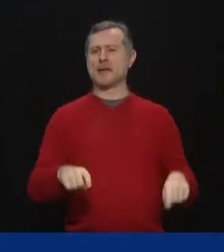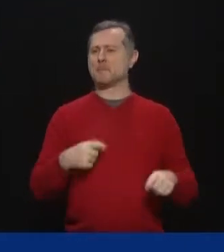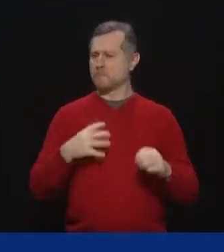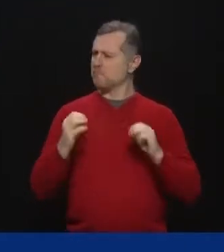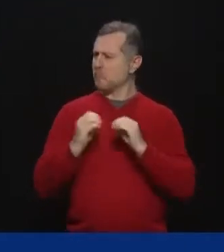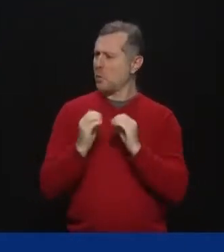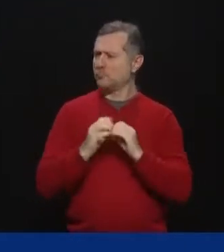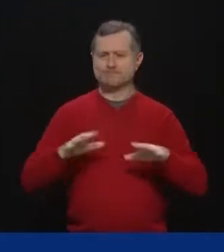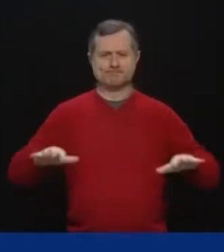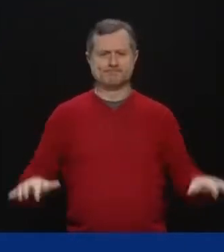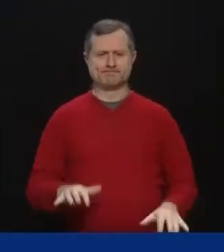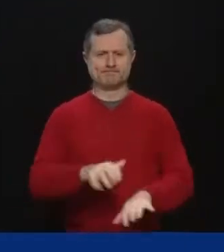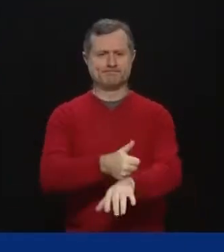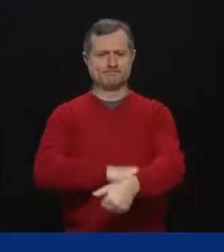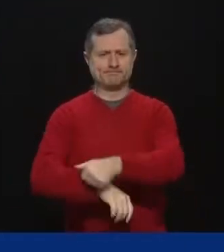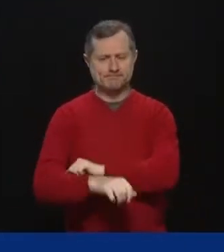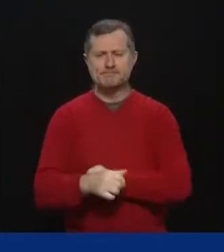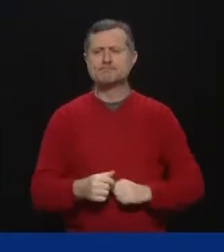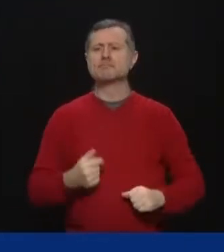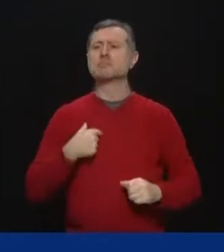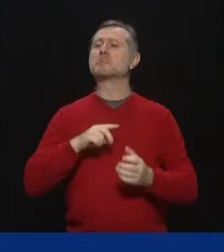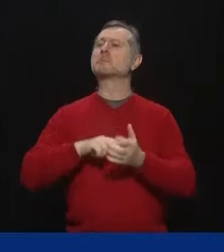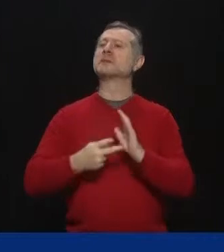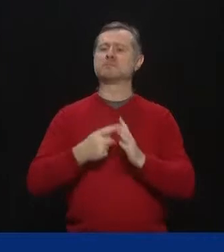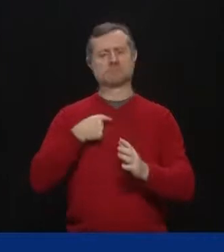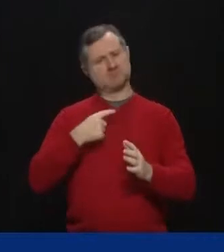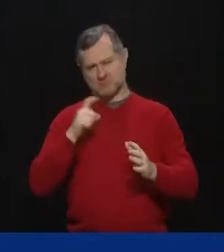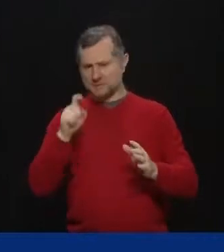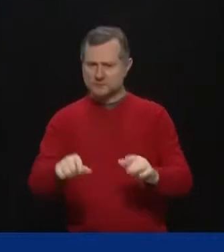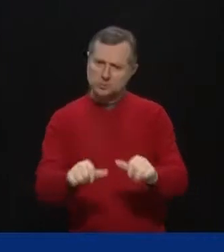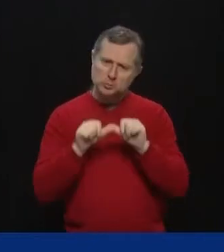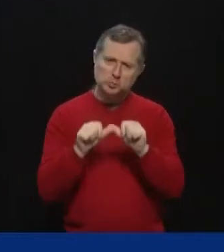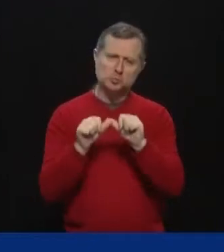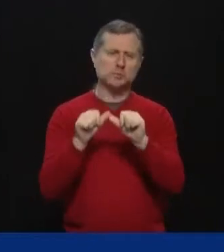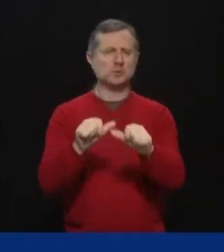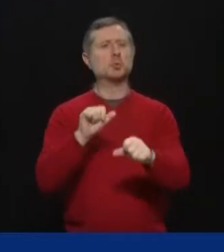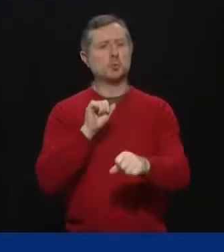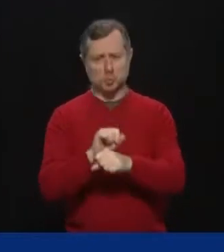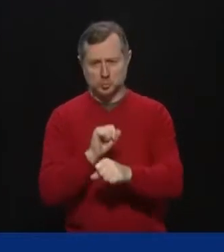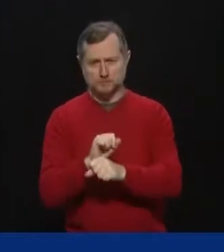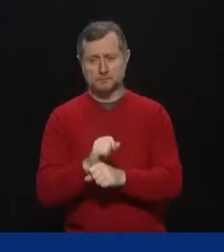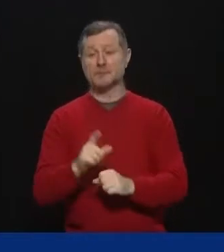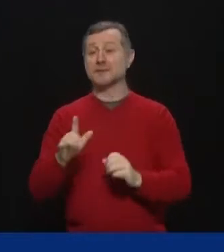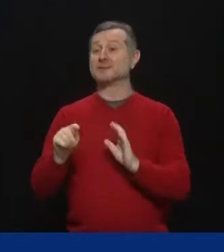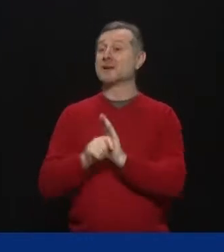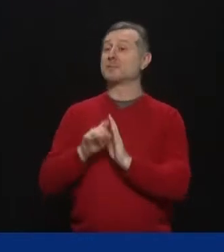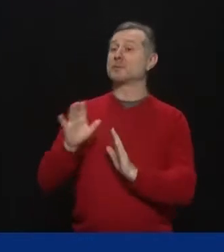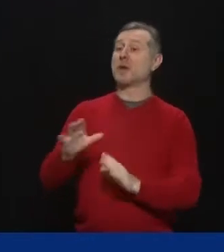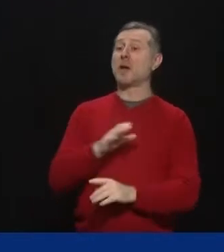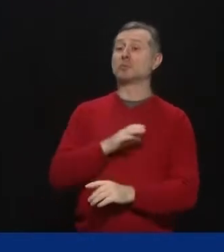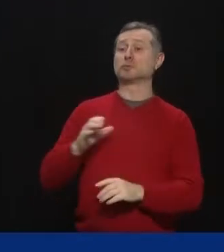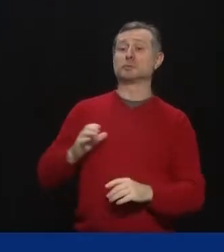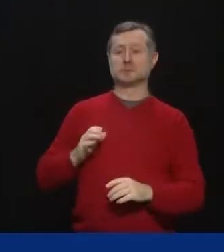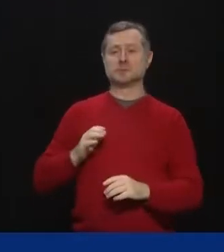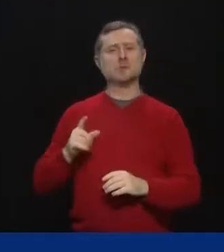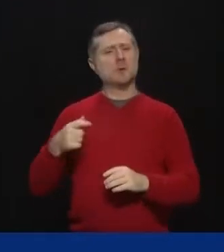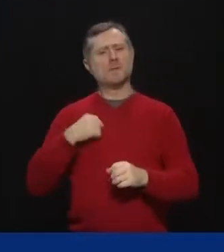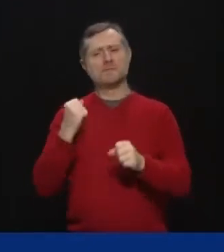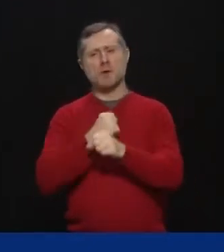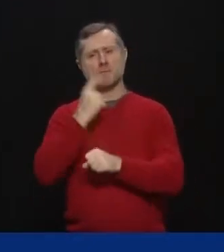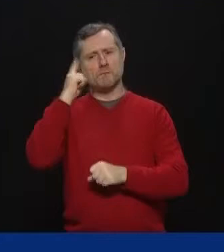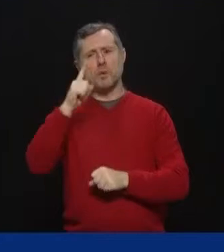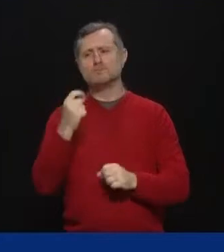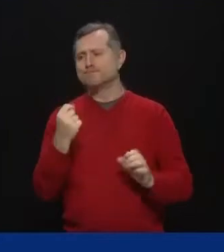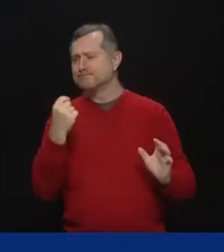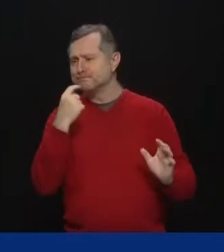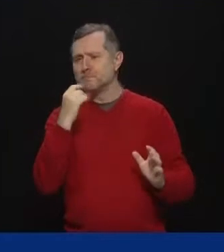This, too, is a continuation of a legacy. From her time in Congress fighting for contraceptive coverage in the Affordable Care Act, joining